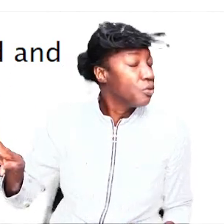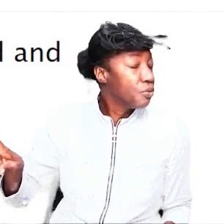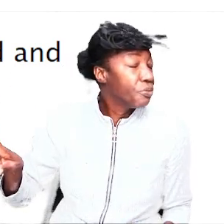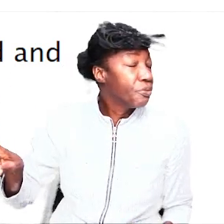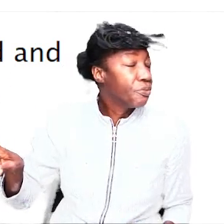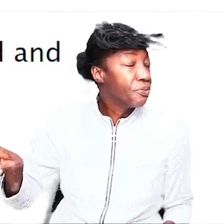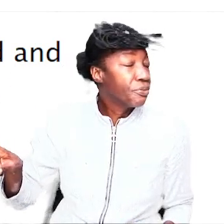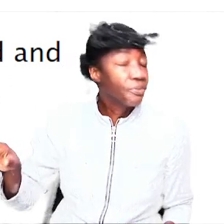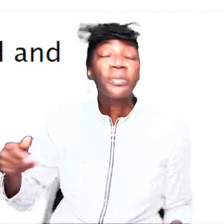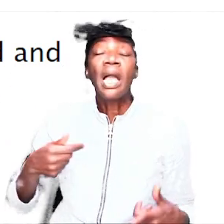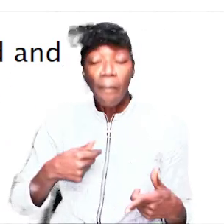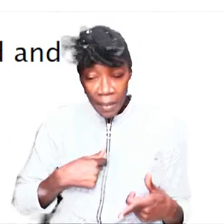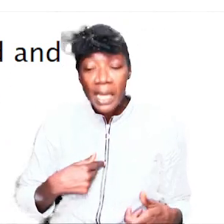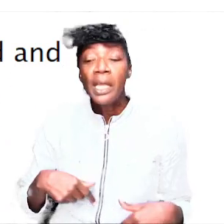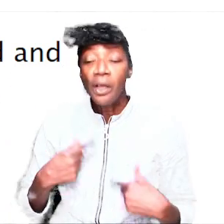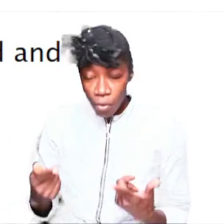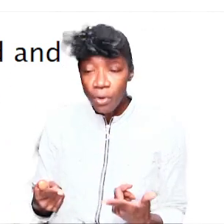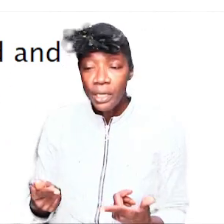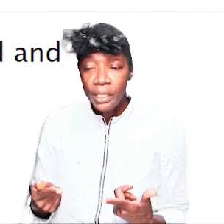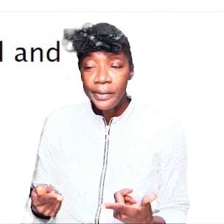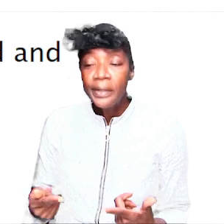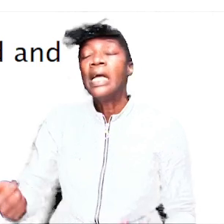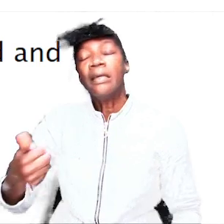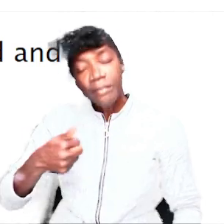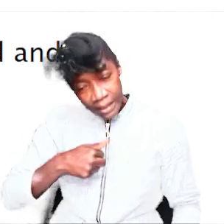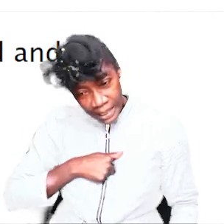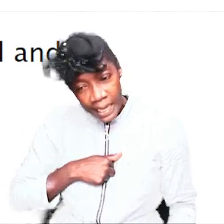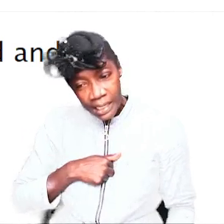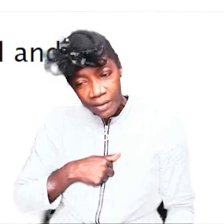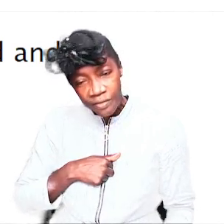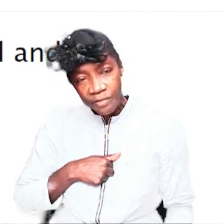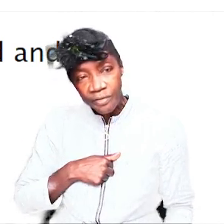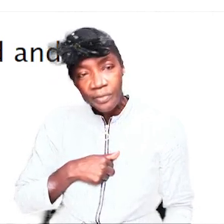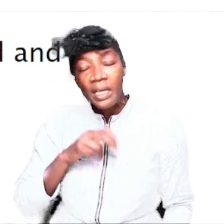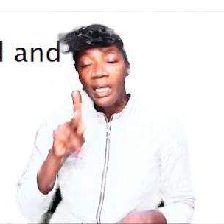I am going into the battle. People of God,